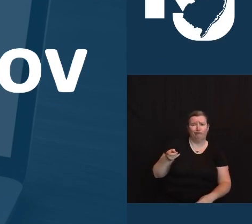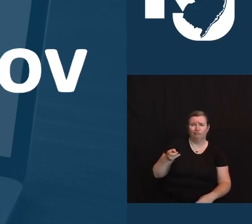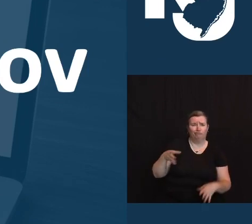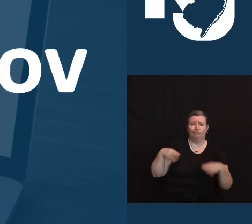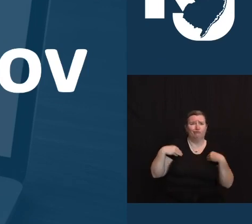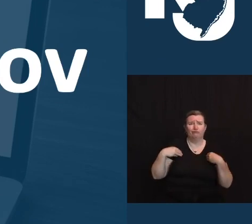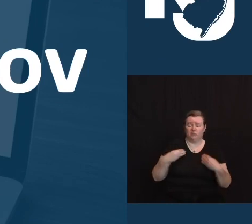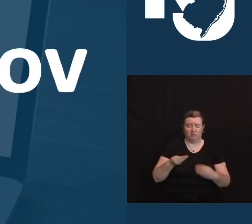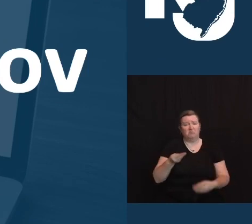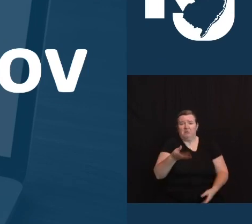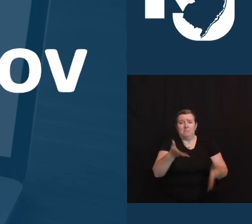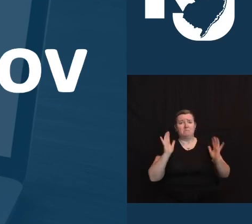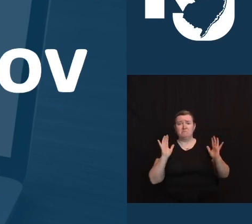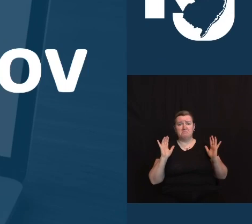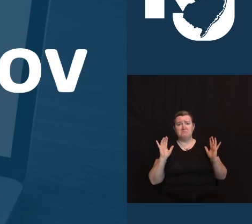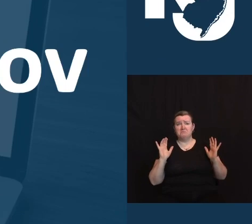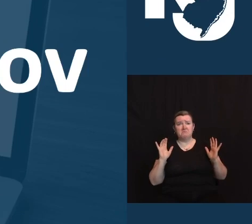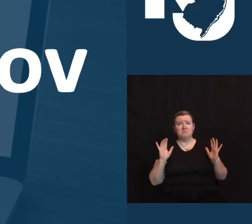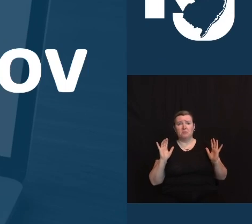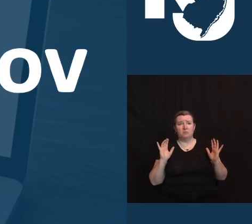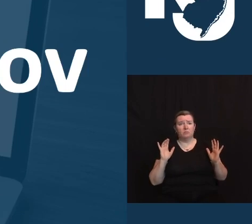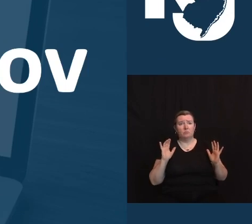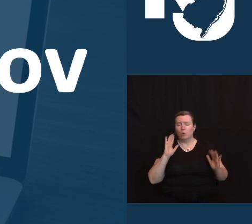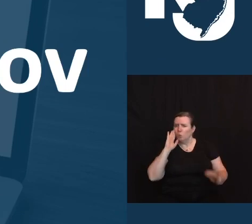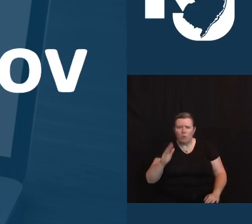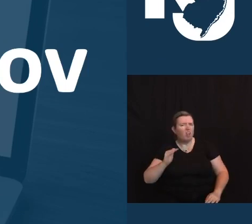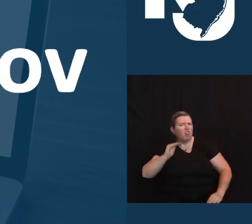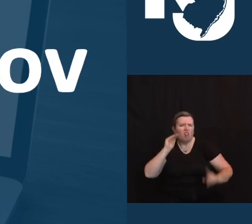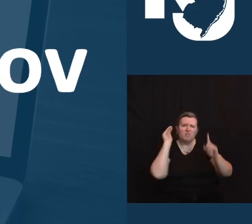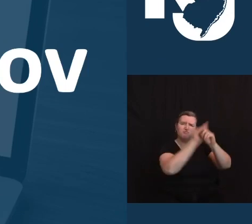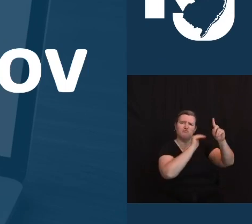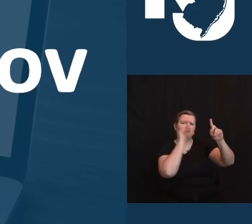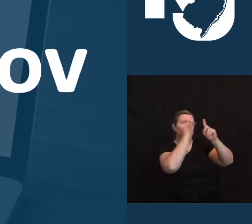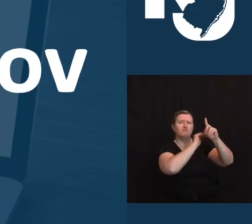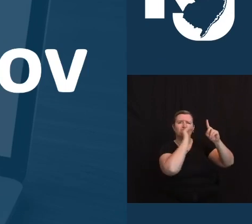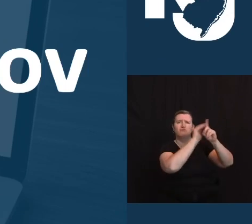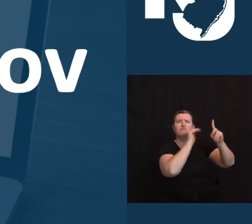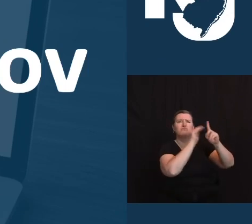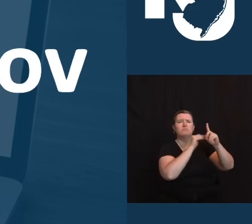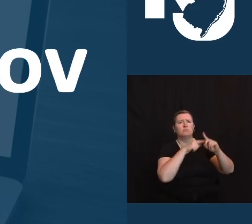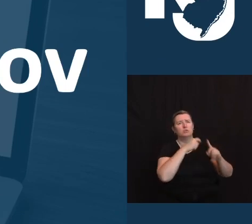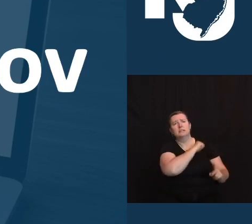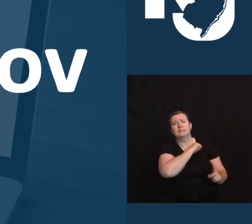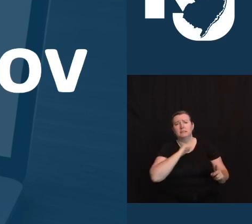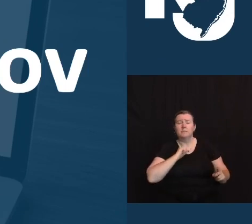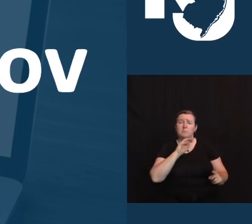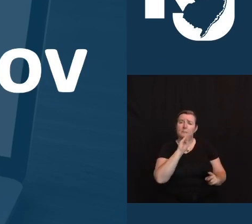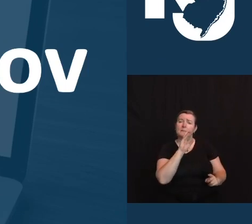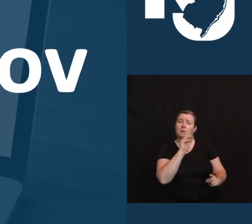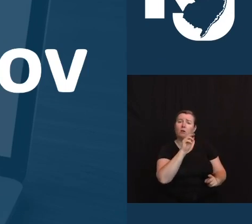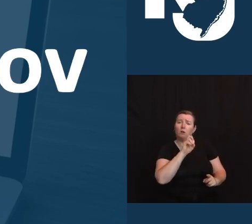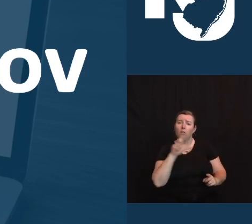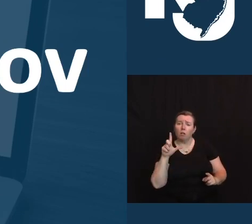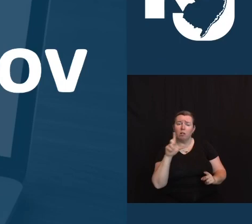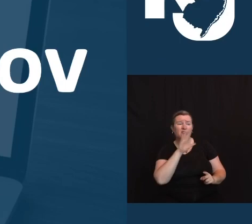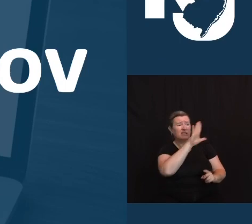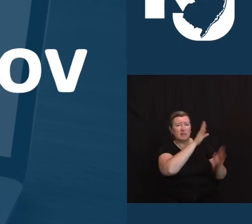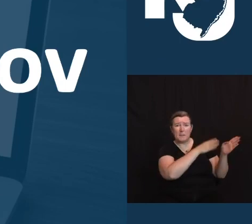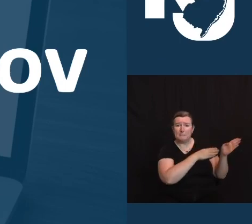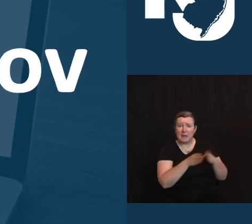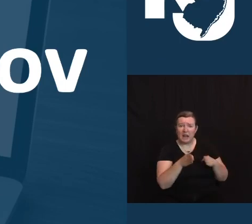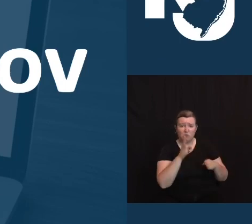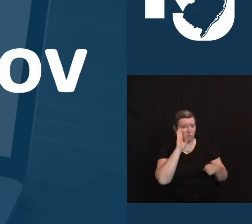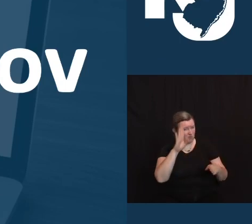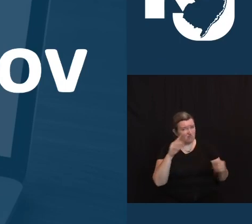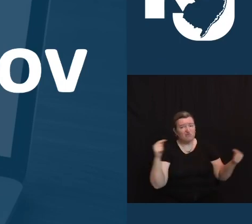can to get the message through to Senator McConnell that his plan would hurt the very people who are going to rebuild this country